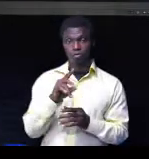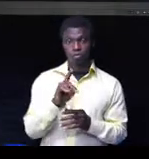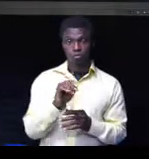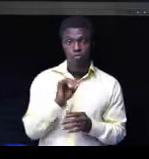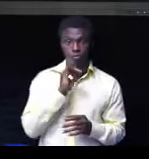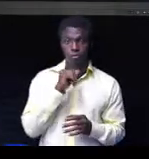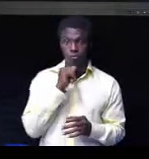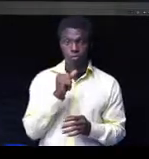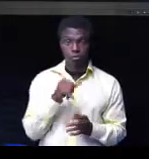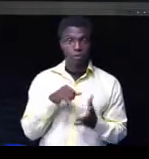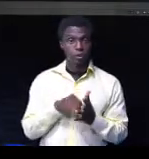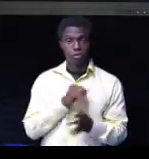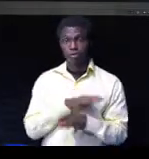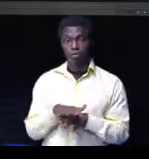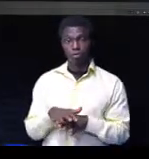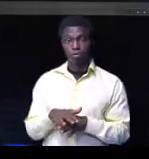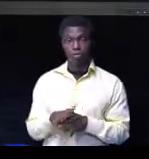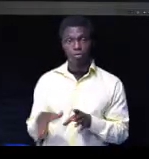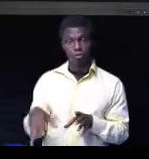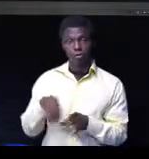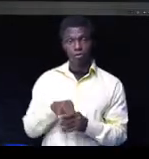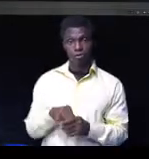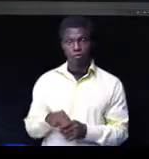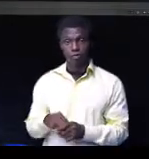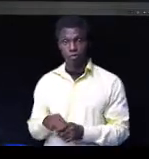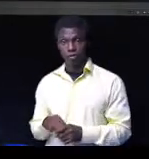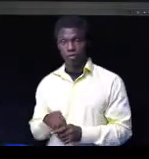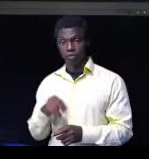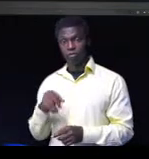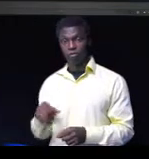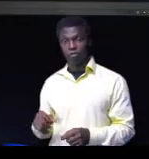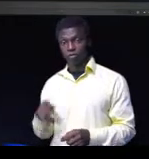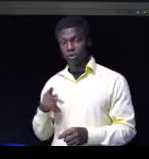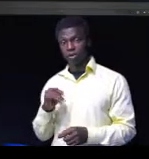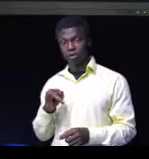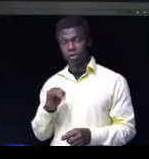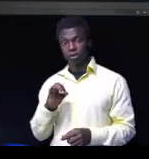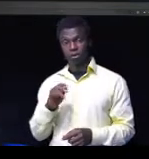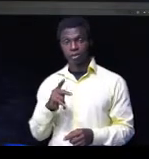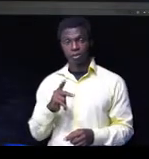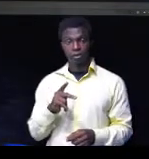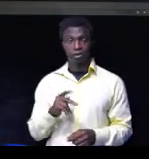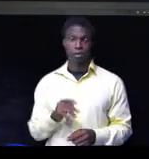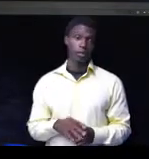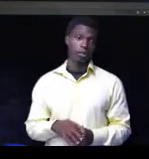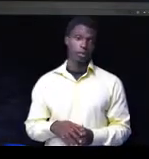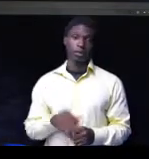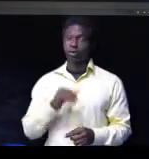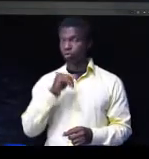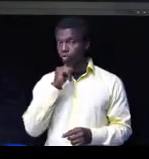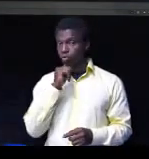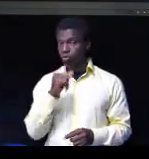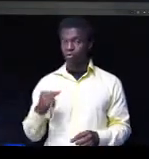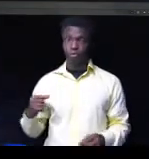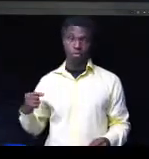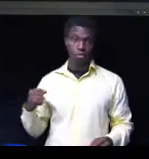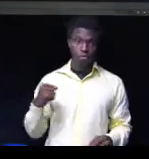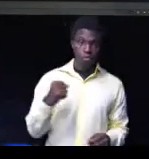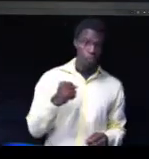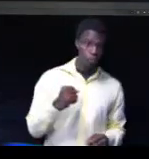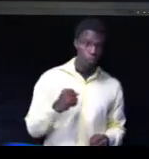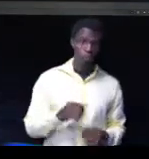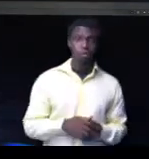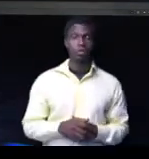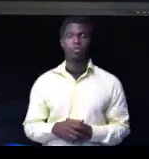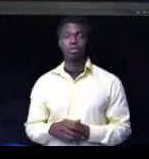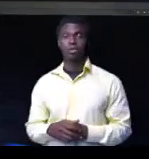Judo does not involve kicking. You don't kick in judo. Does not involve punching. No, you don't